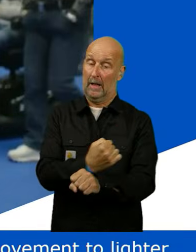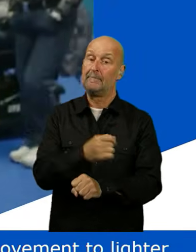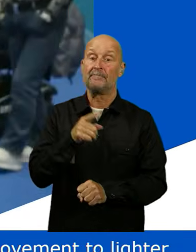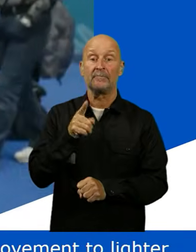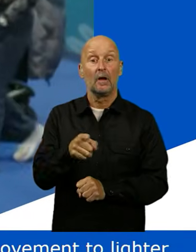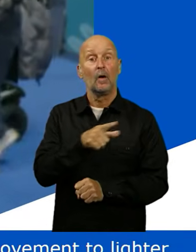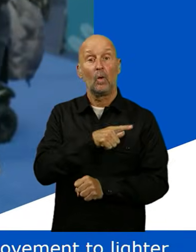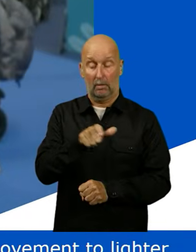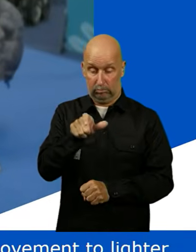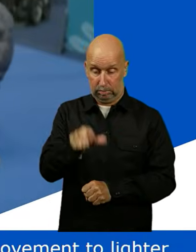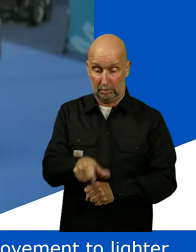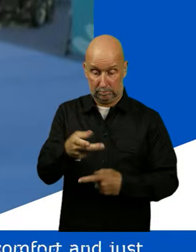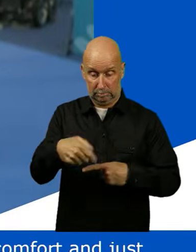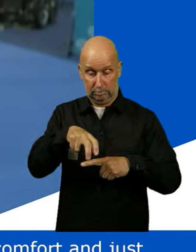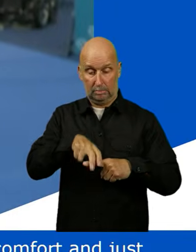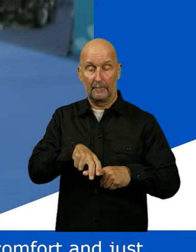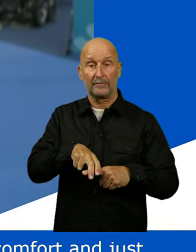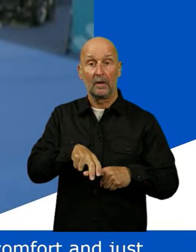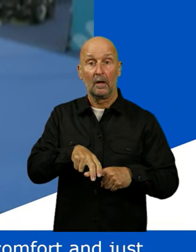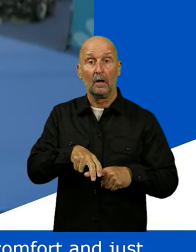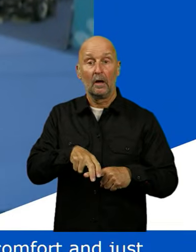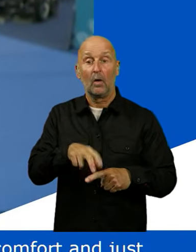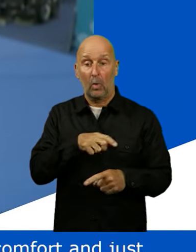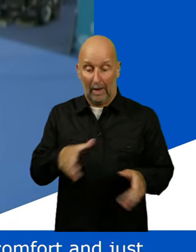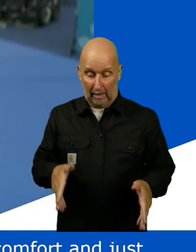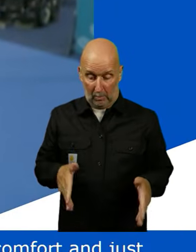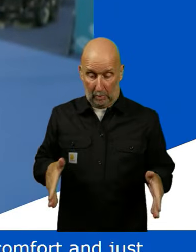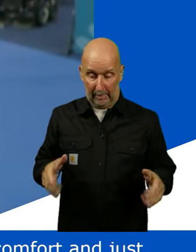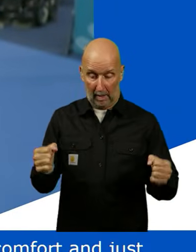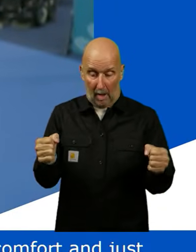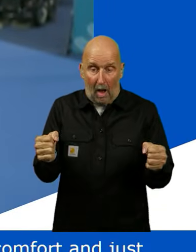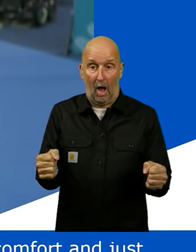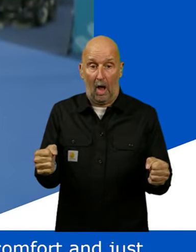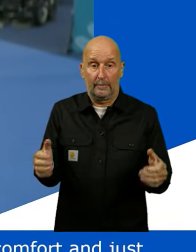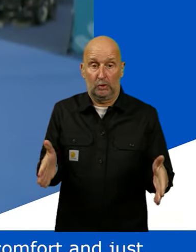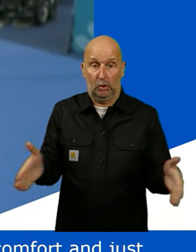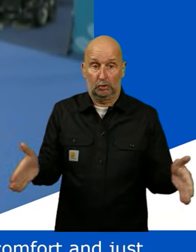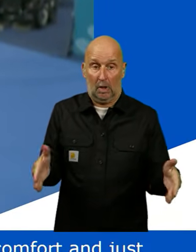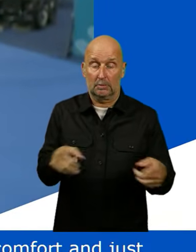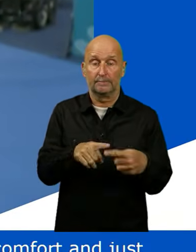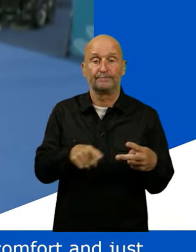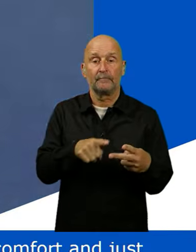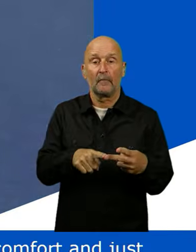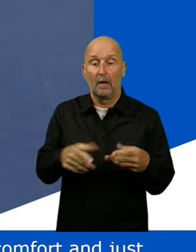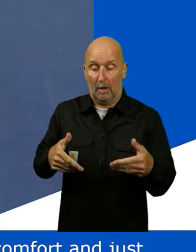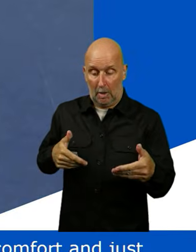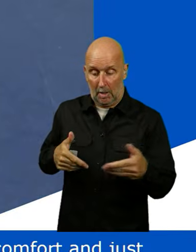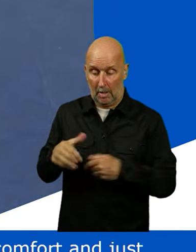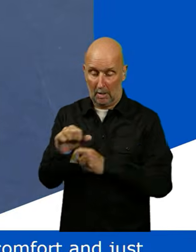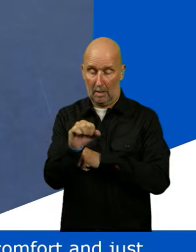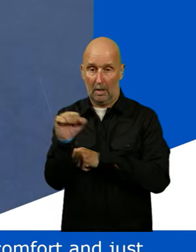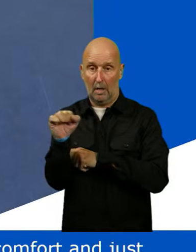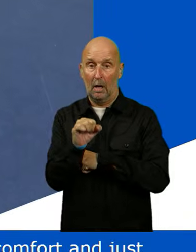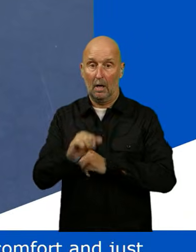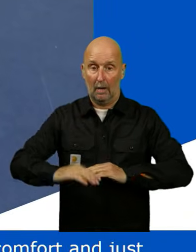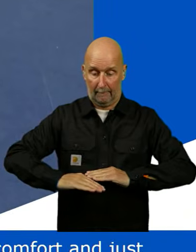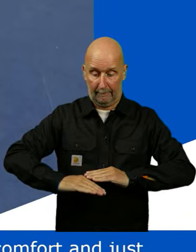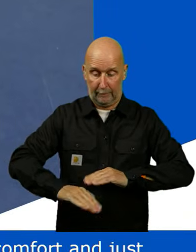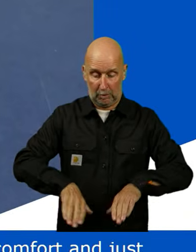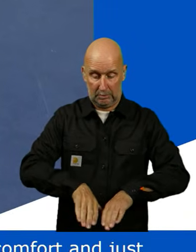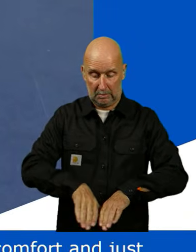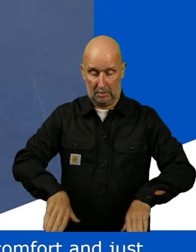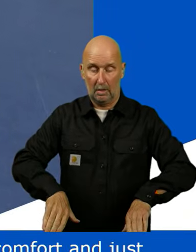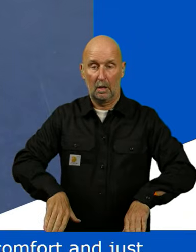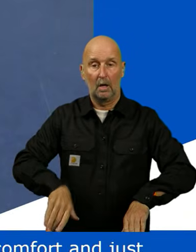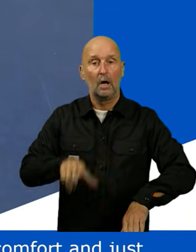enables the user to have adjustability in terms of width on the arms, adjustability with this, and the footbed,